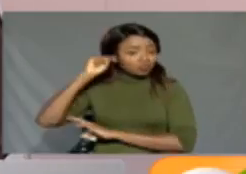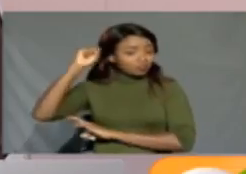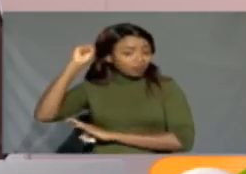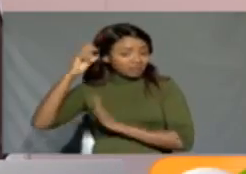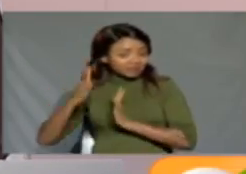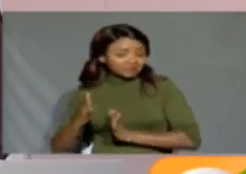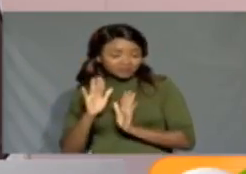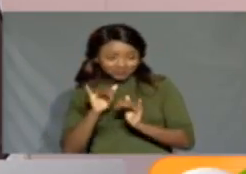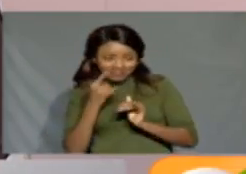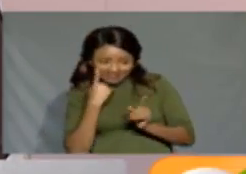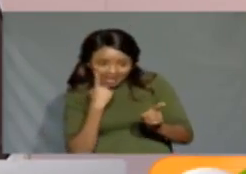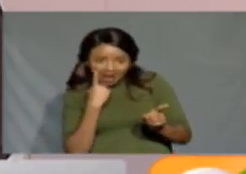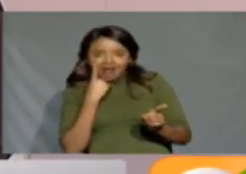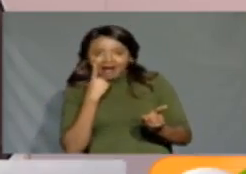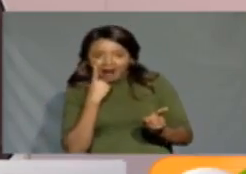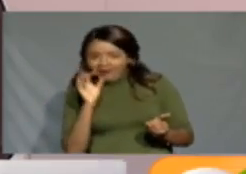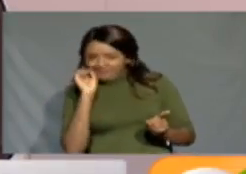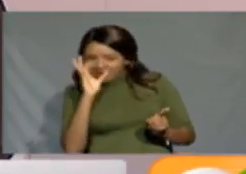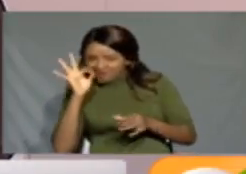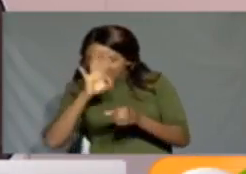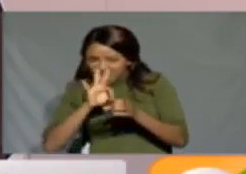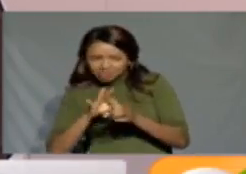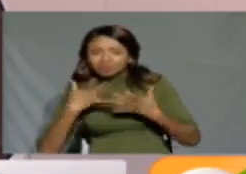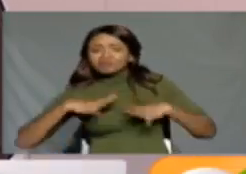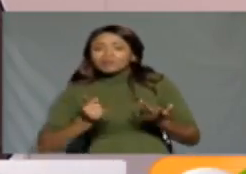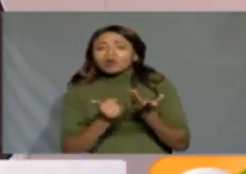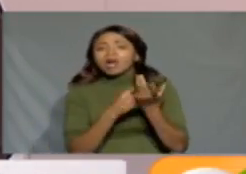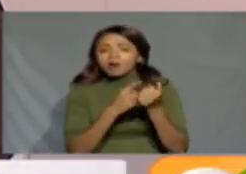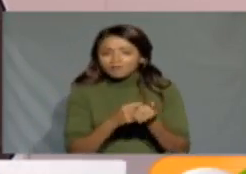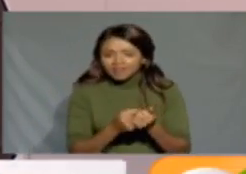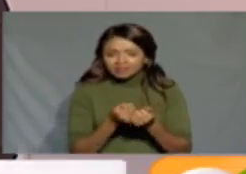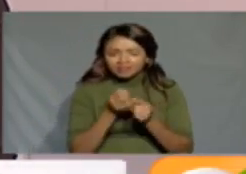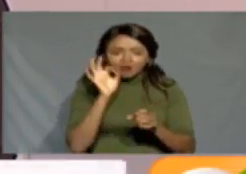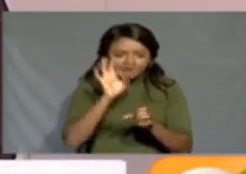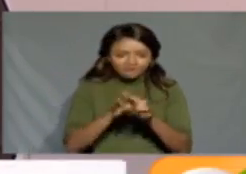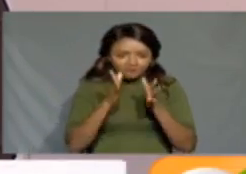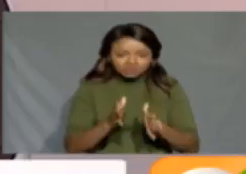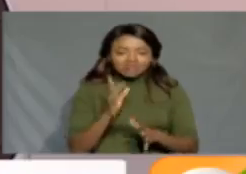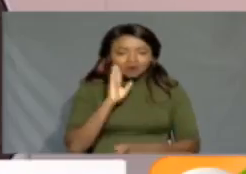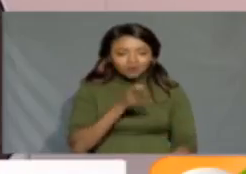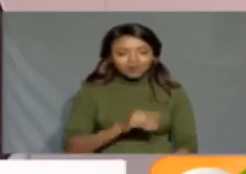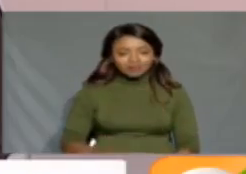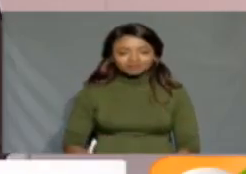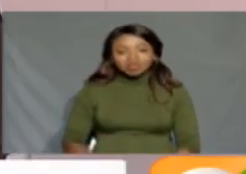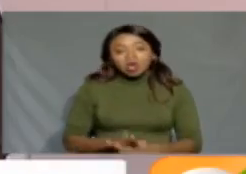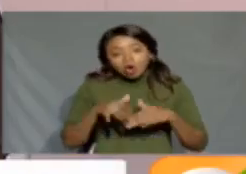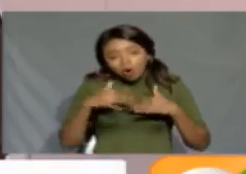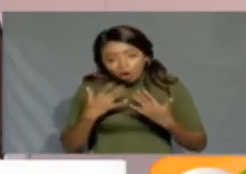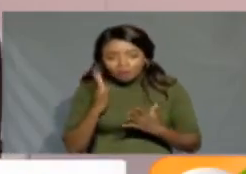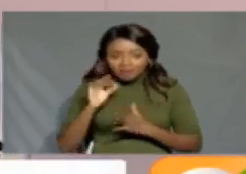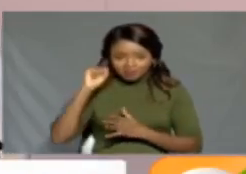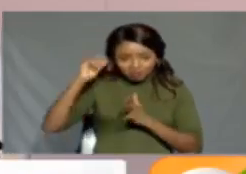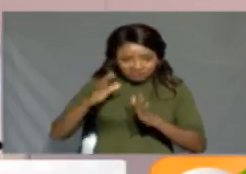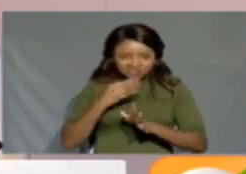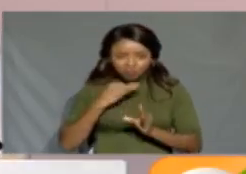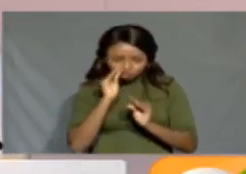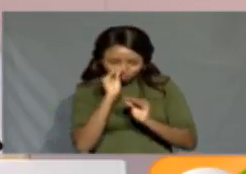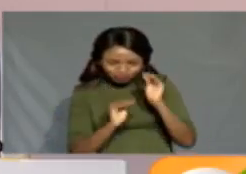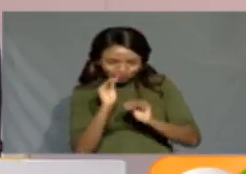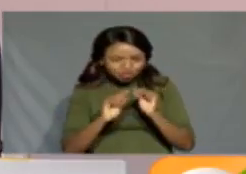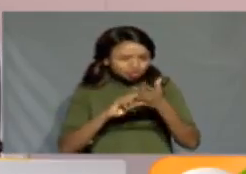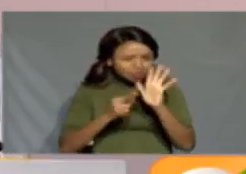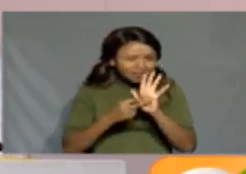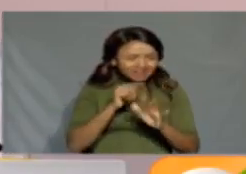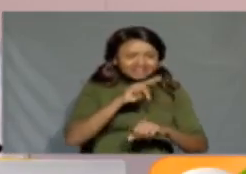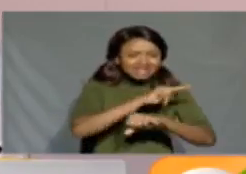on the numbers for electoral strategy and sometimes manipulation. So how will the national count that